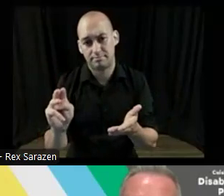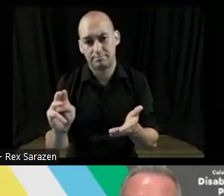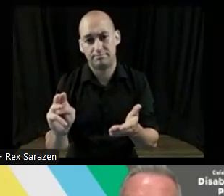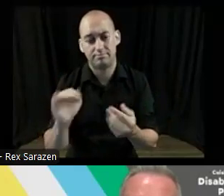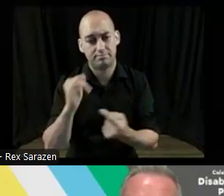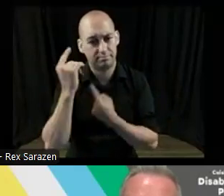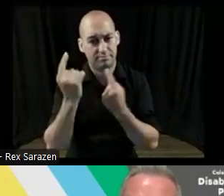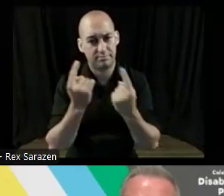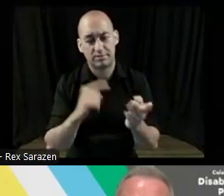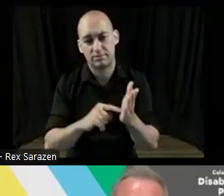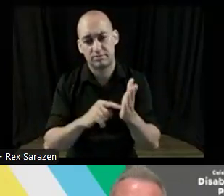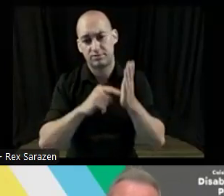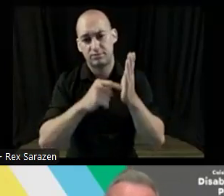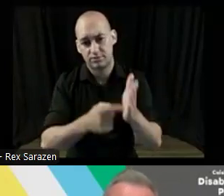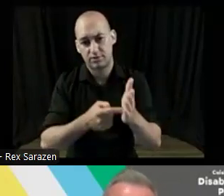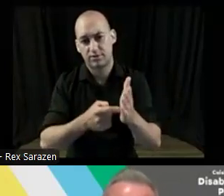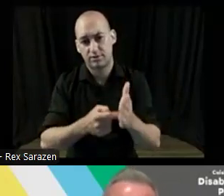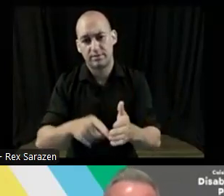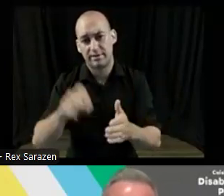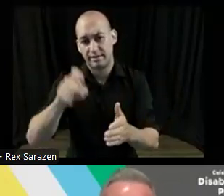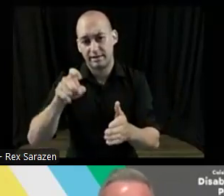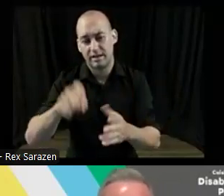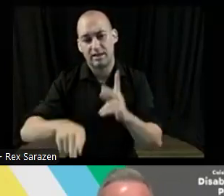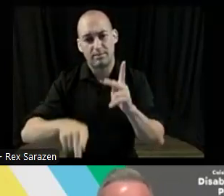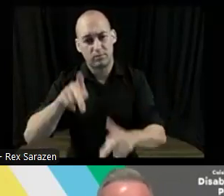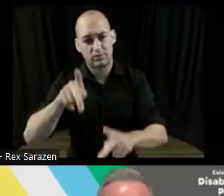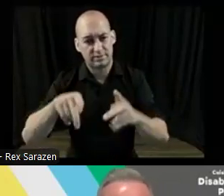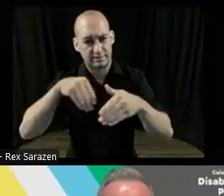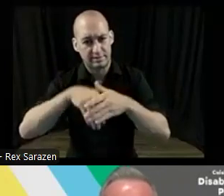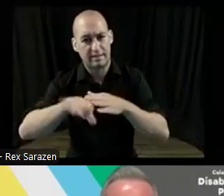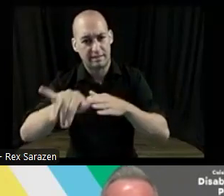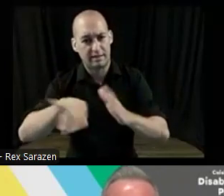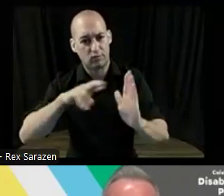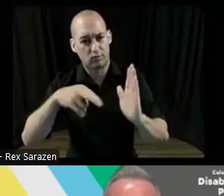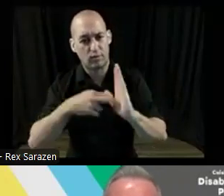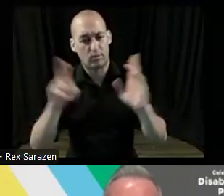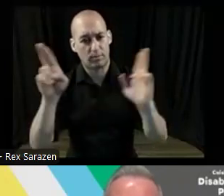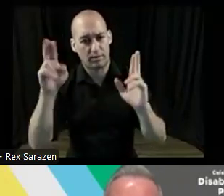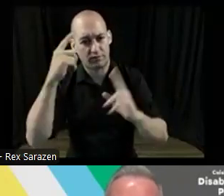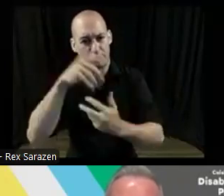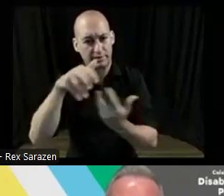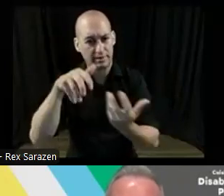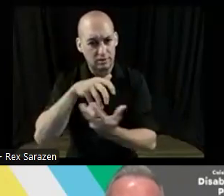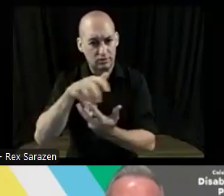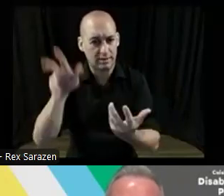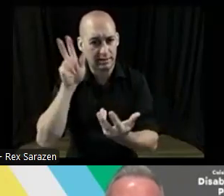to start, we would need the person in this role to be prepared to engage in listening.